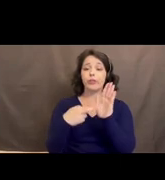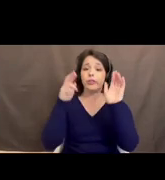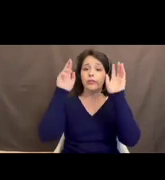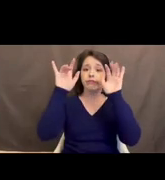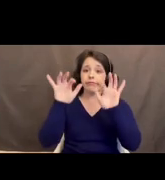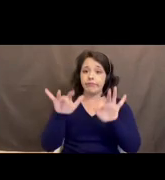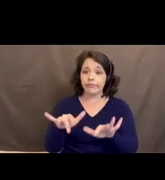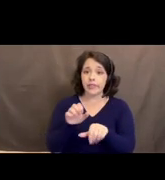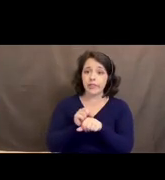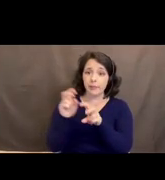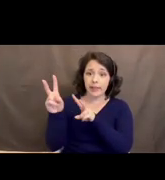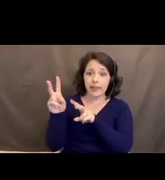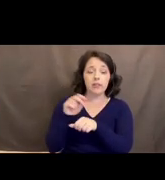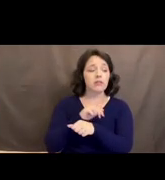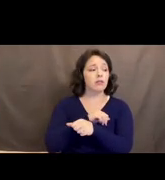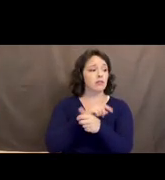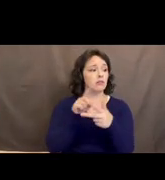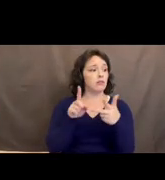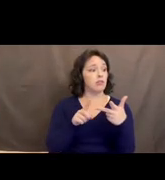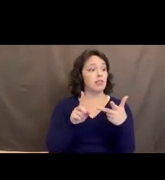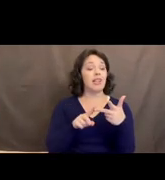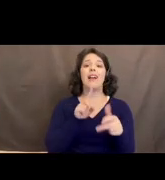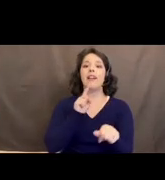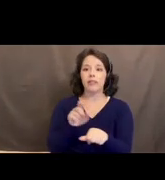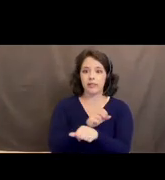is add and manage ABLE accounts.